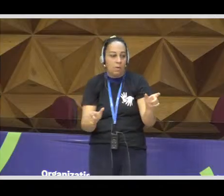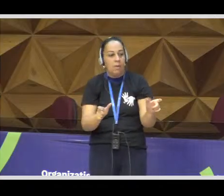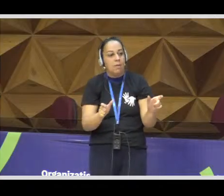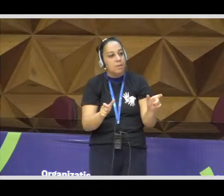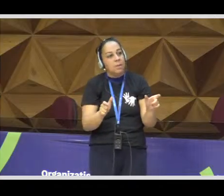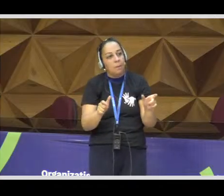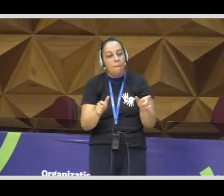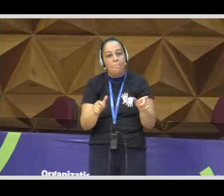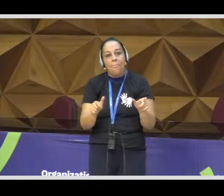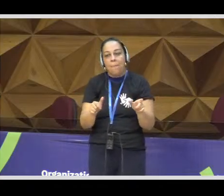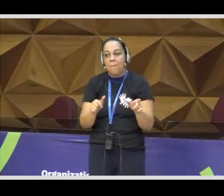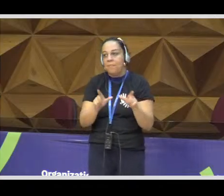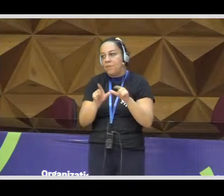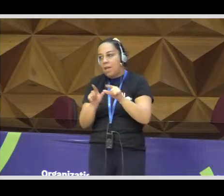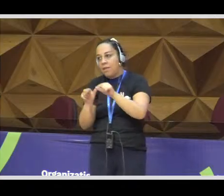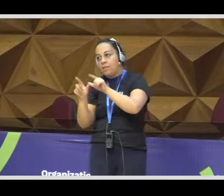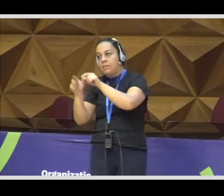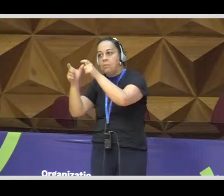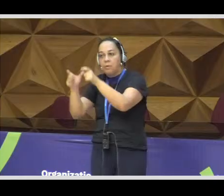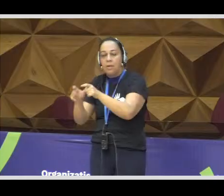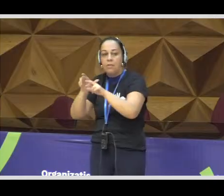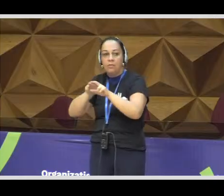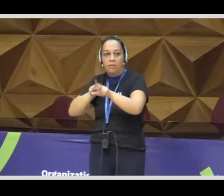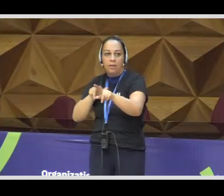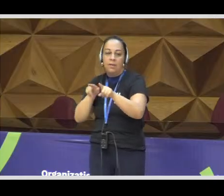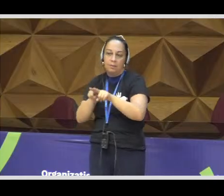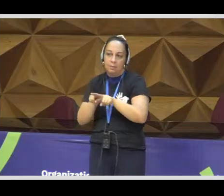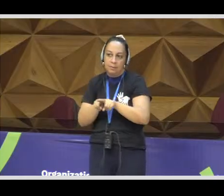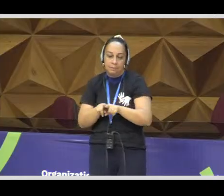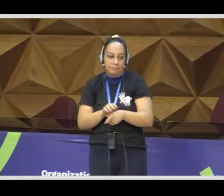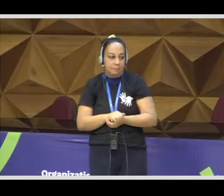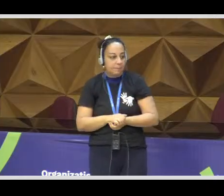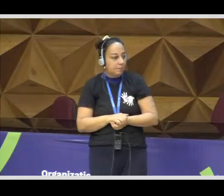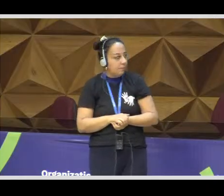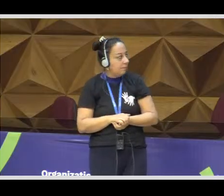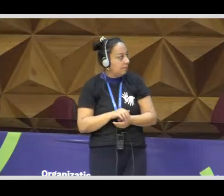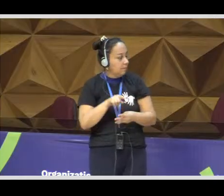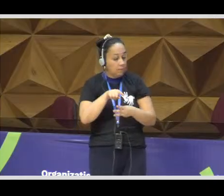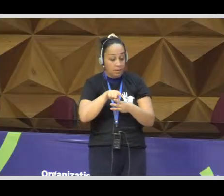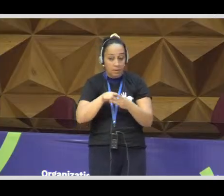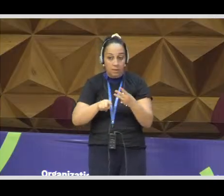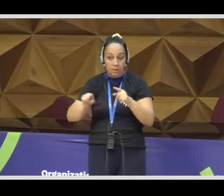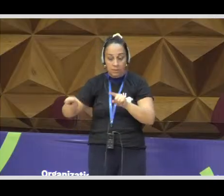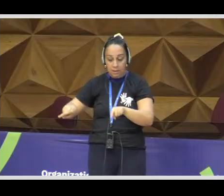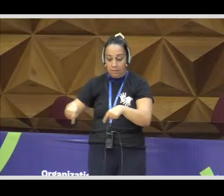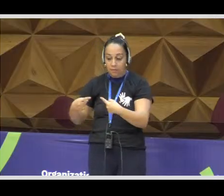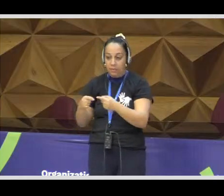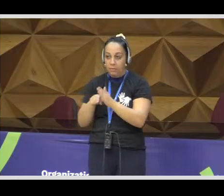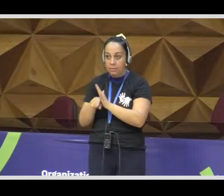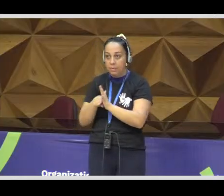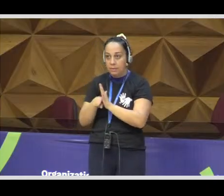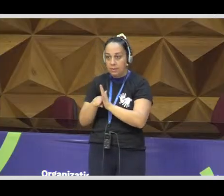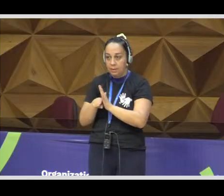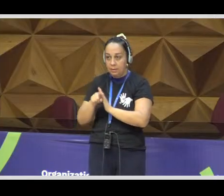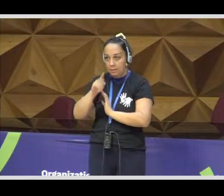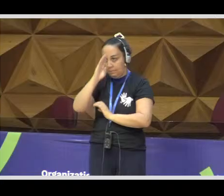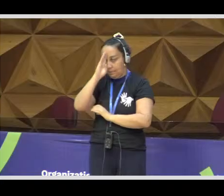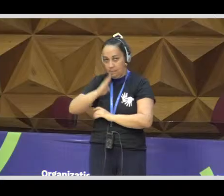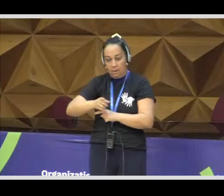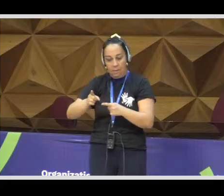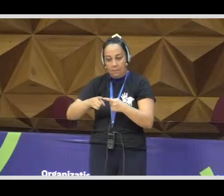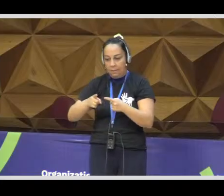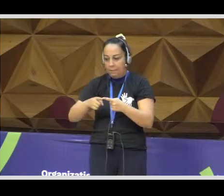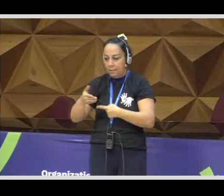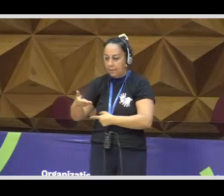you. And then there's three main research challenges I'll talk about. The first one is around interaction. So one problem you're always going to